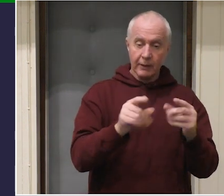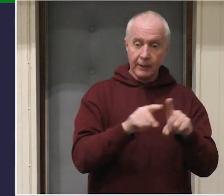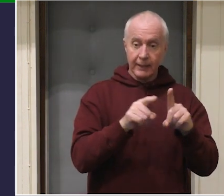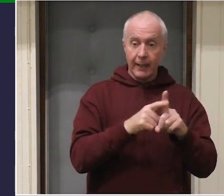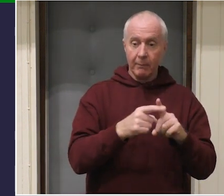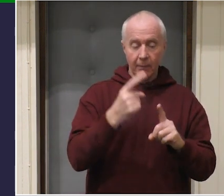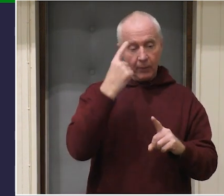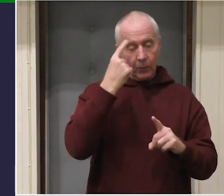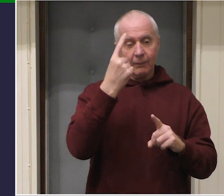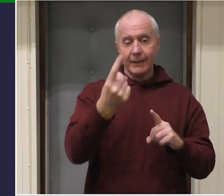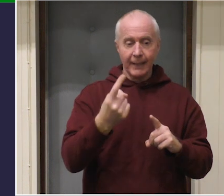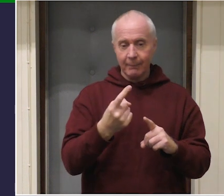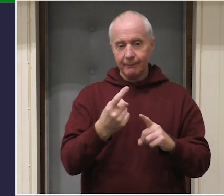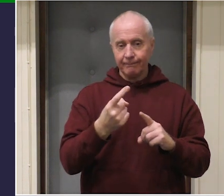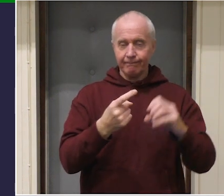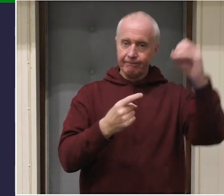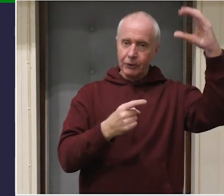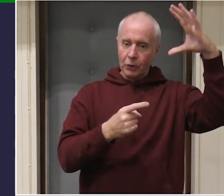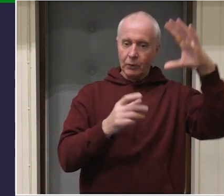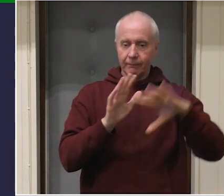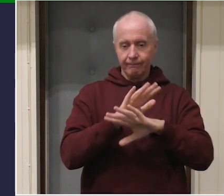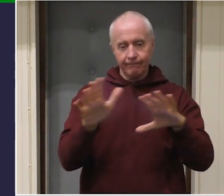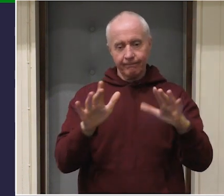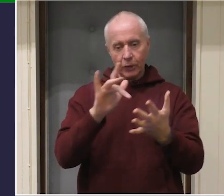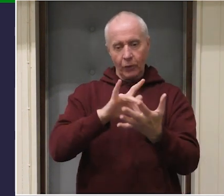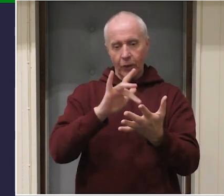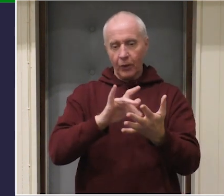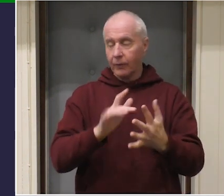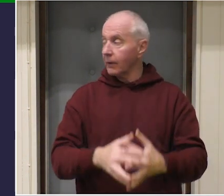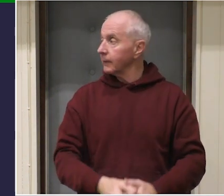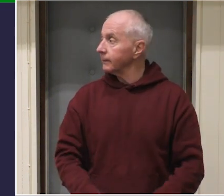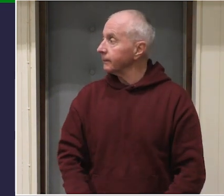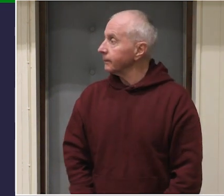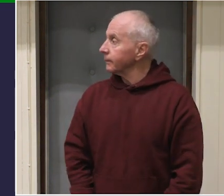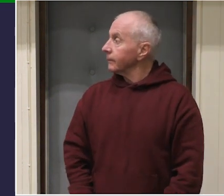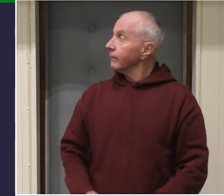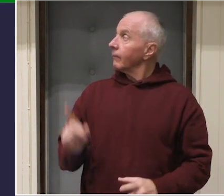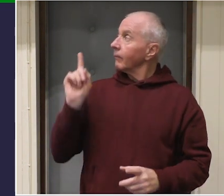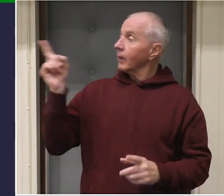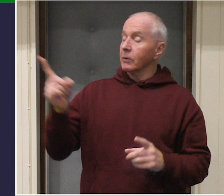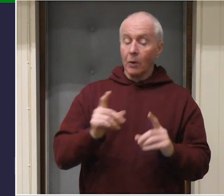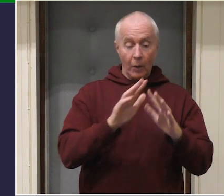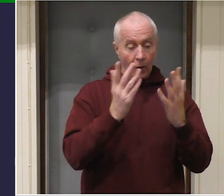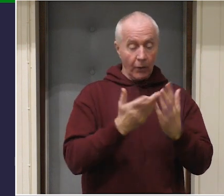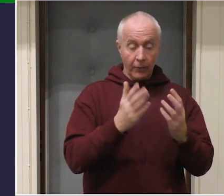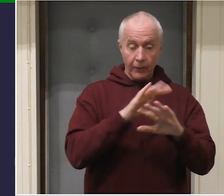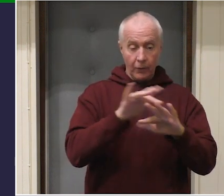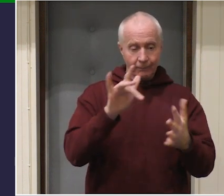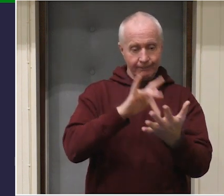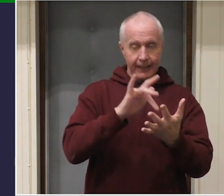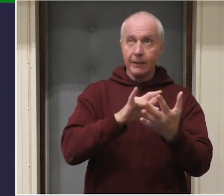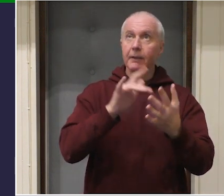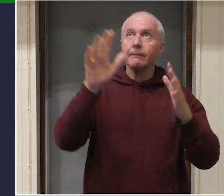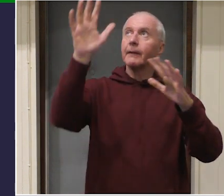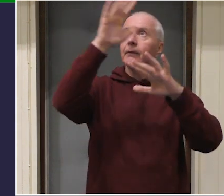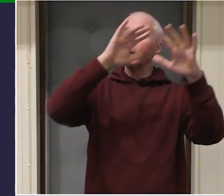the same thing. There's some obvious reasons for it. And so he got rid of the idea that the Earth is the centre of the universe, fine. The next thing he had to do was get